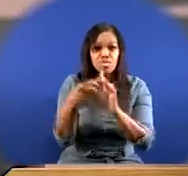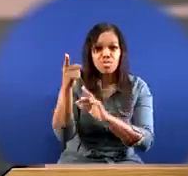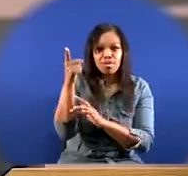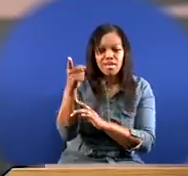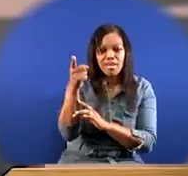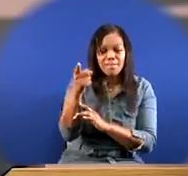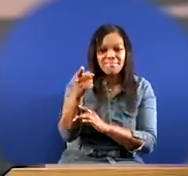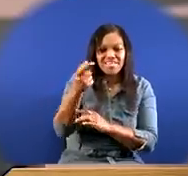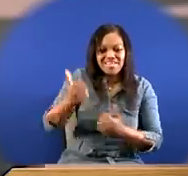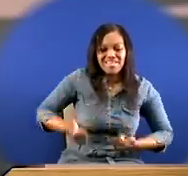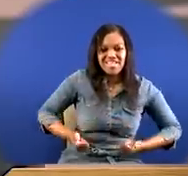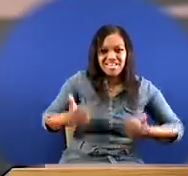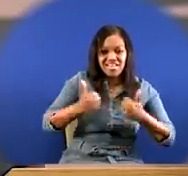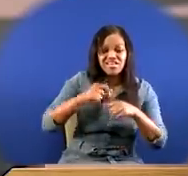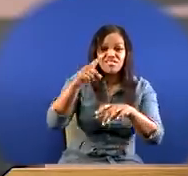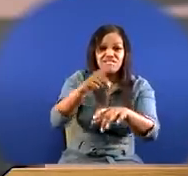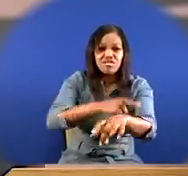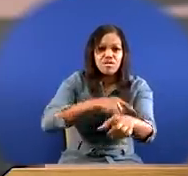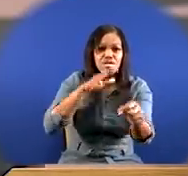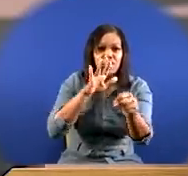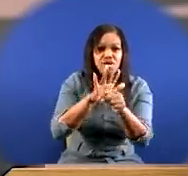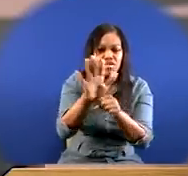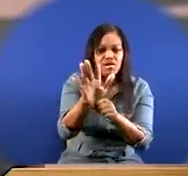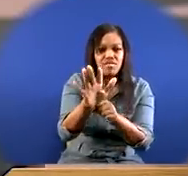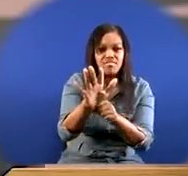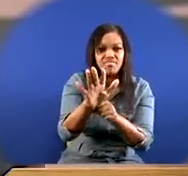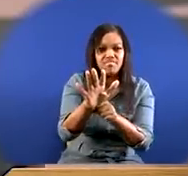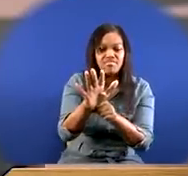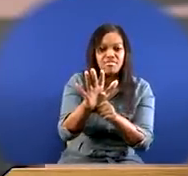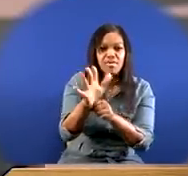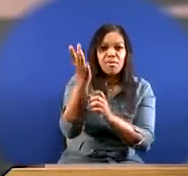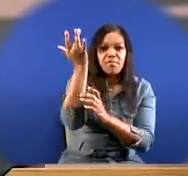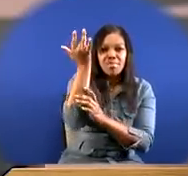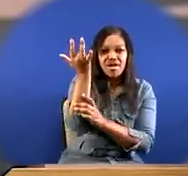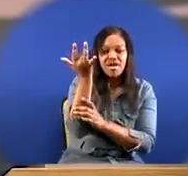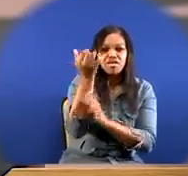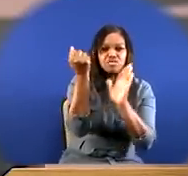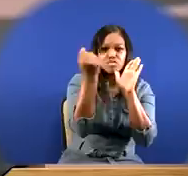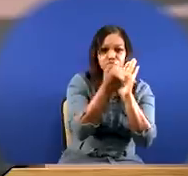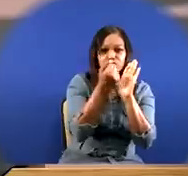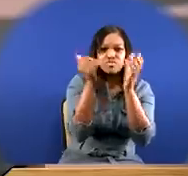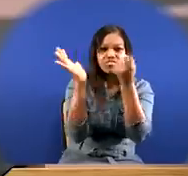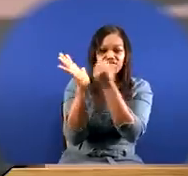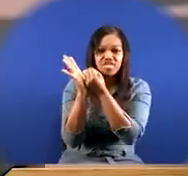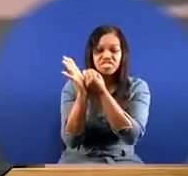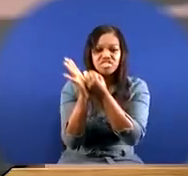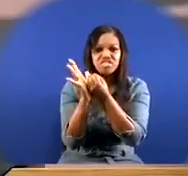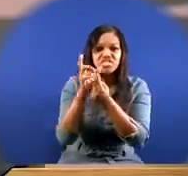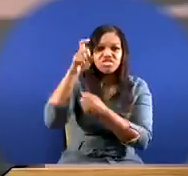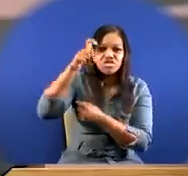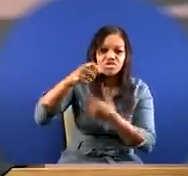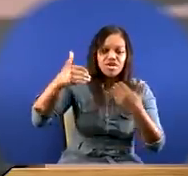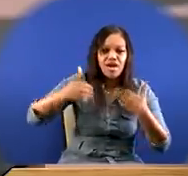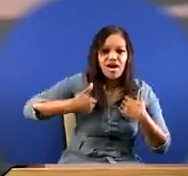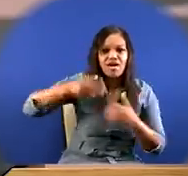he lived long enough because crucifixions ought to have a